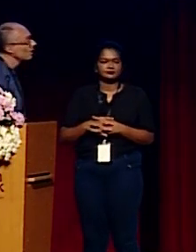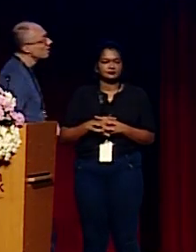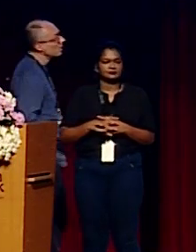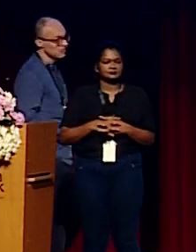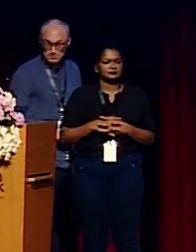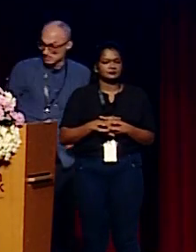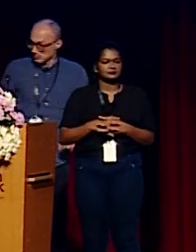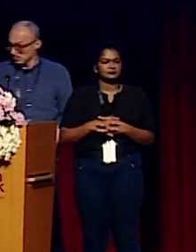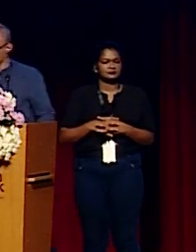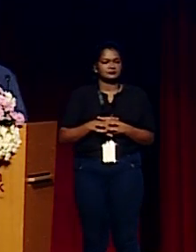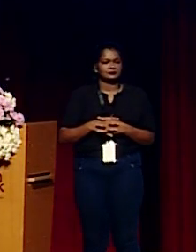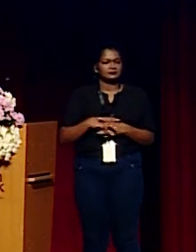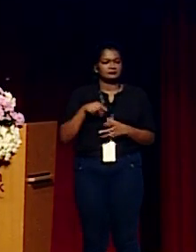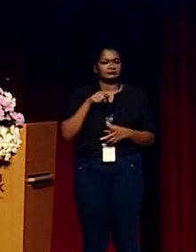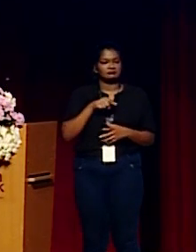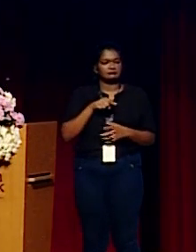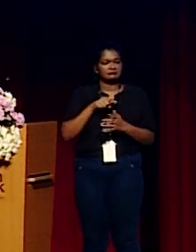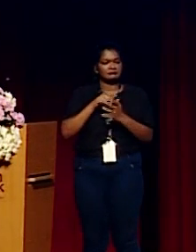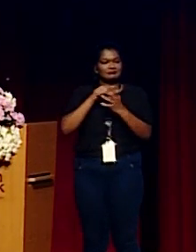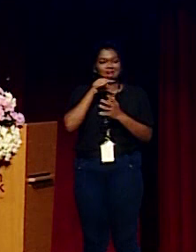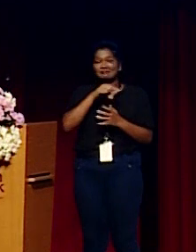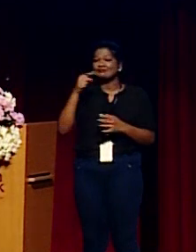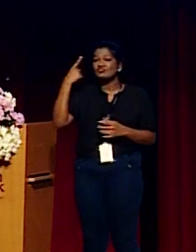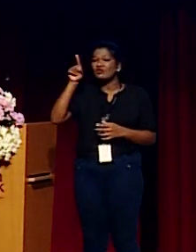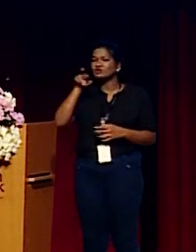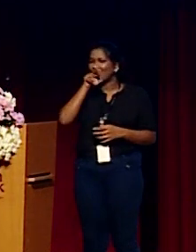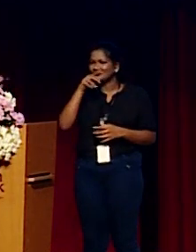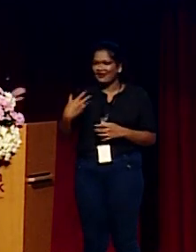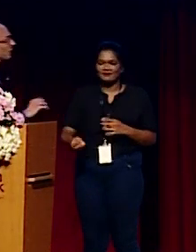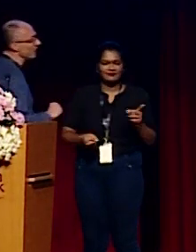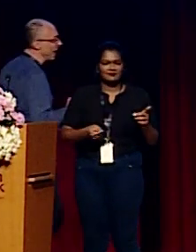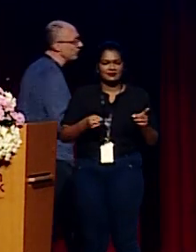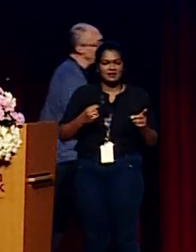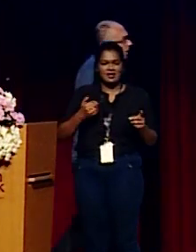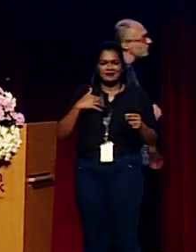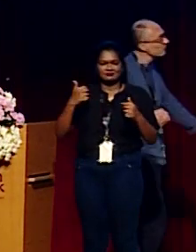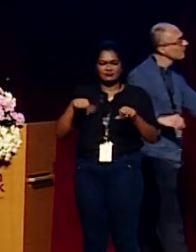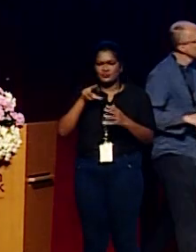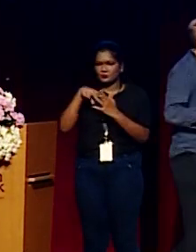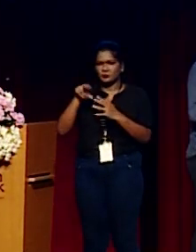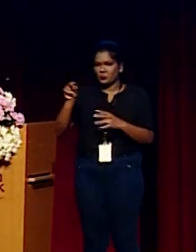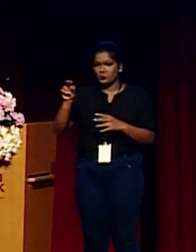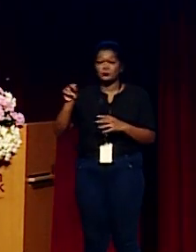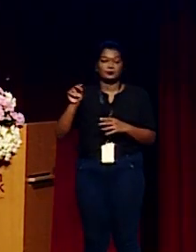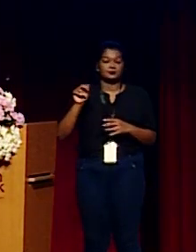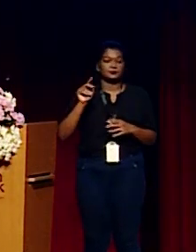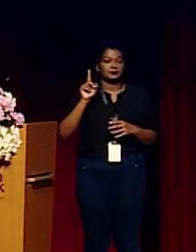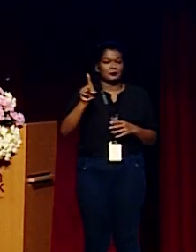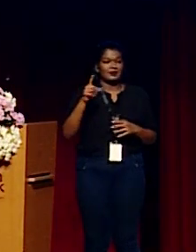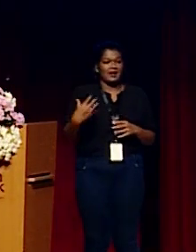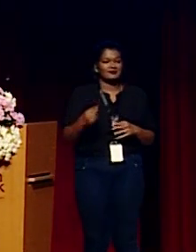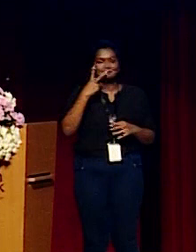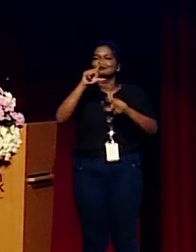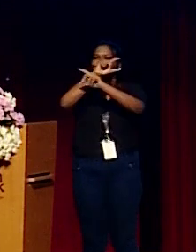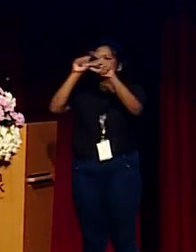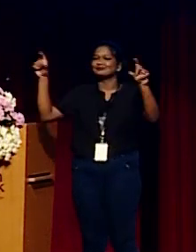Modifying above. Niblack. With right. I'm not going to read that out now. So here's a slightly